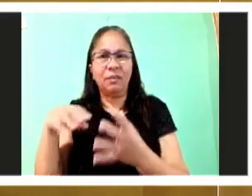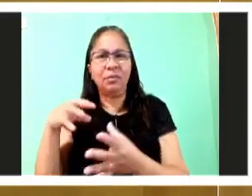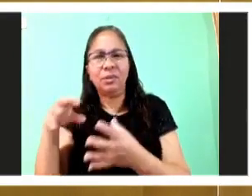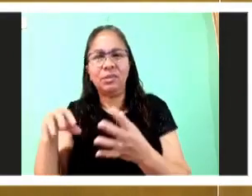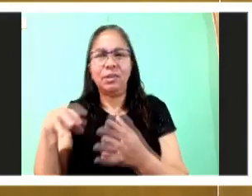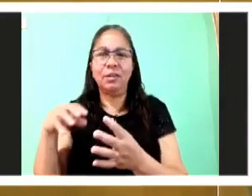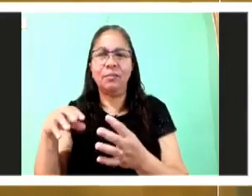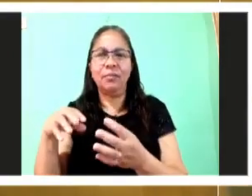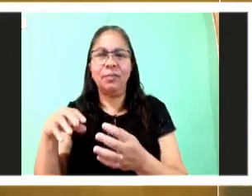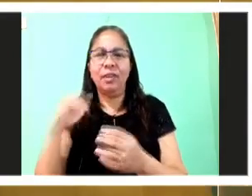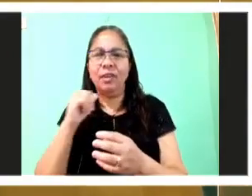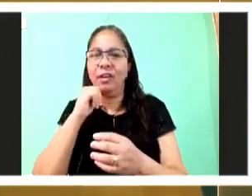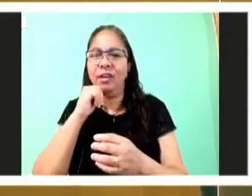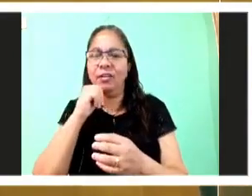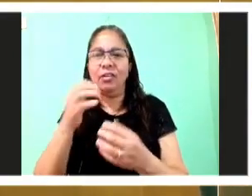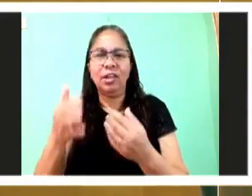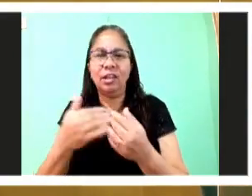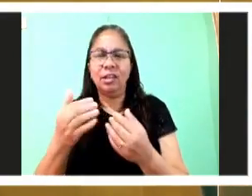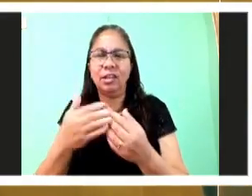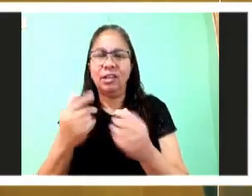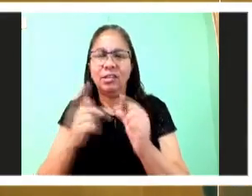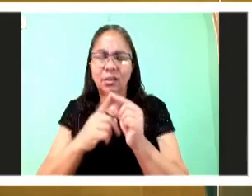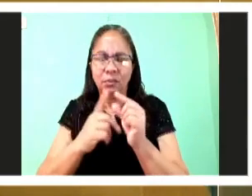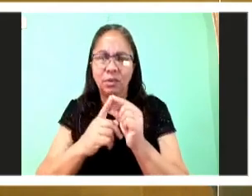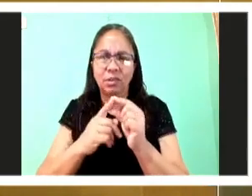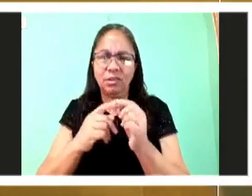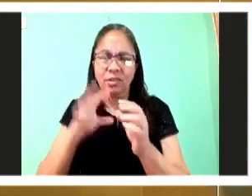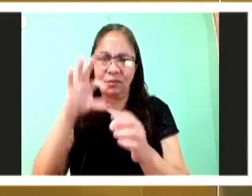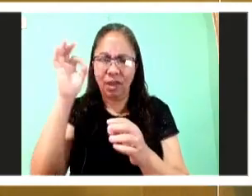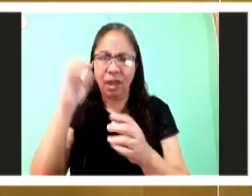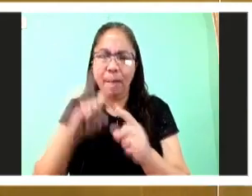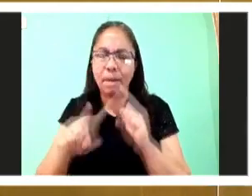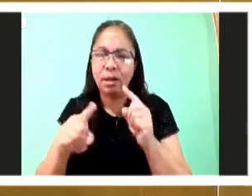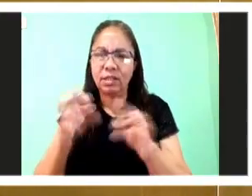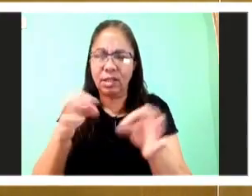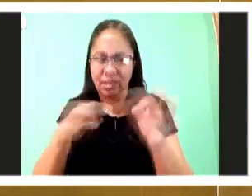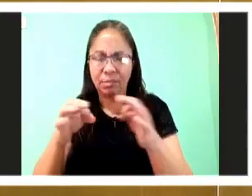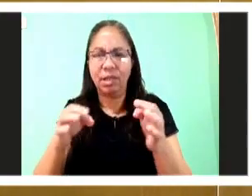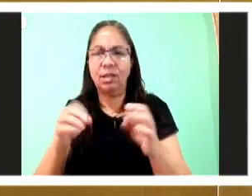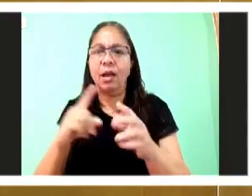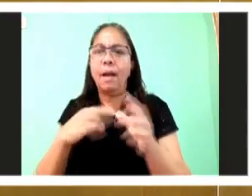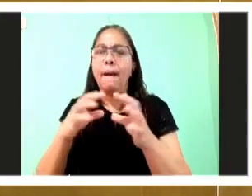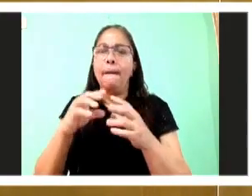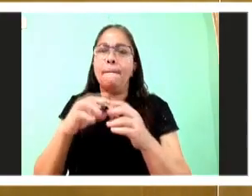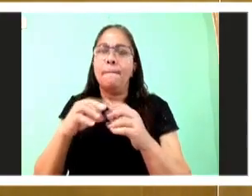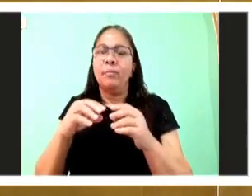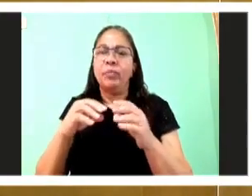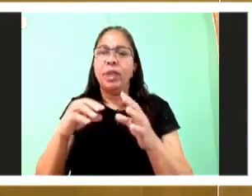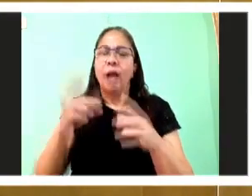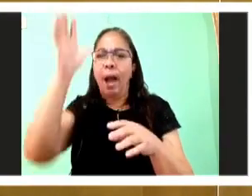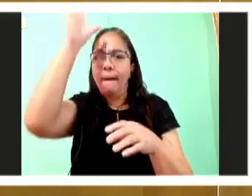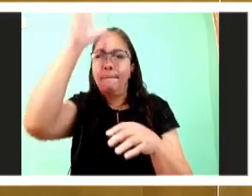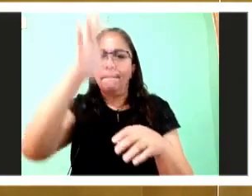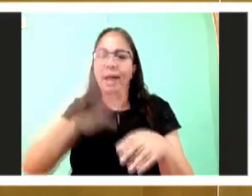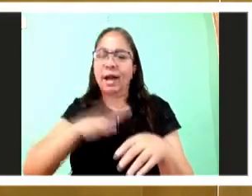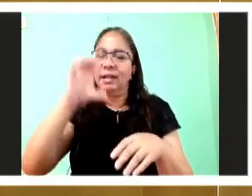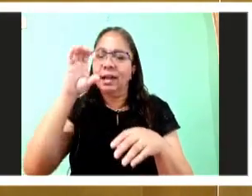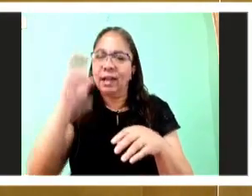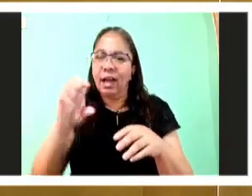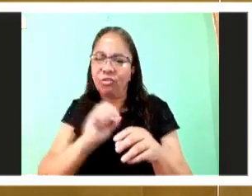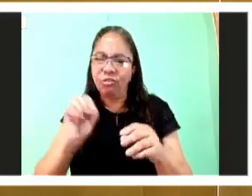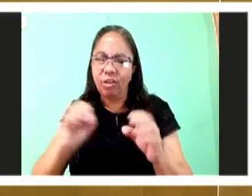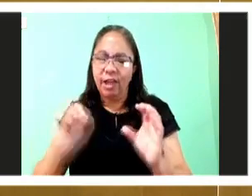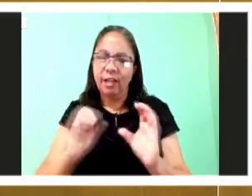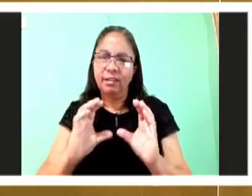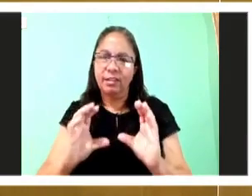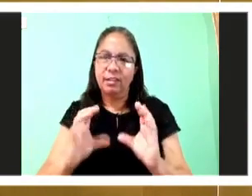easy equivalent for, but for the case of indiscretion, that a man can write up a writ and